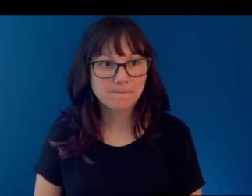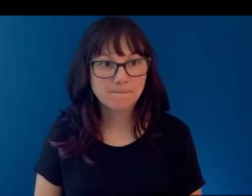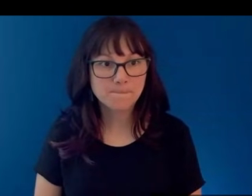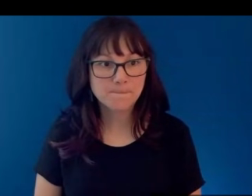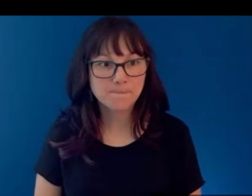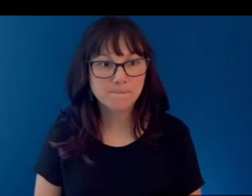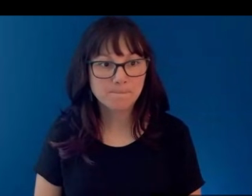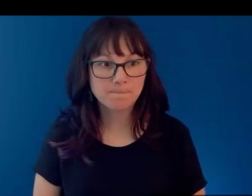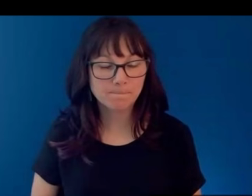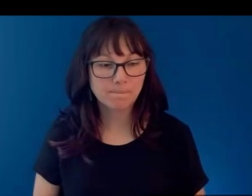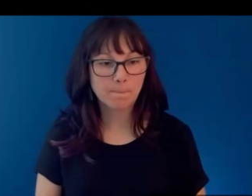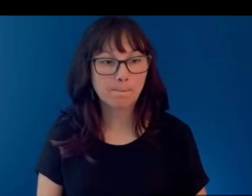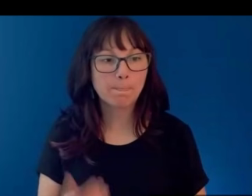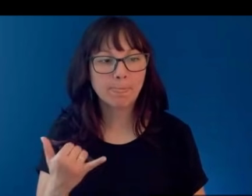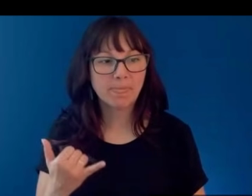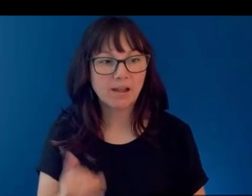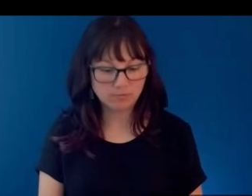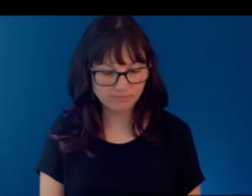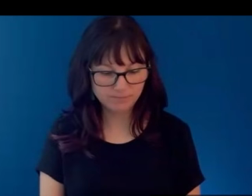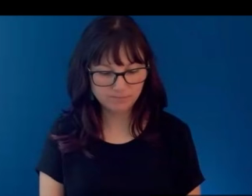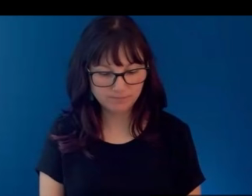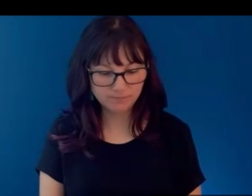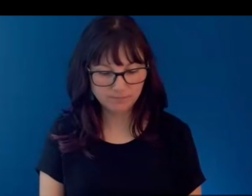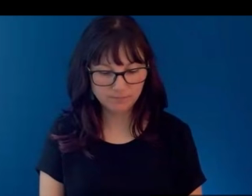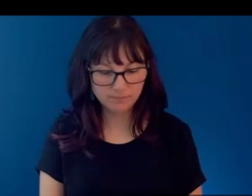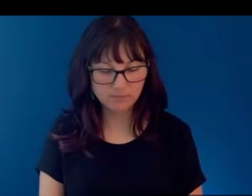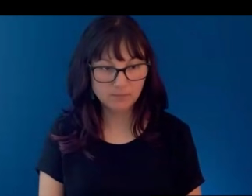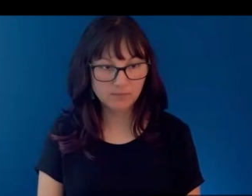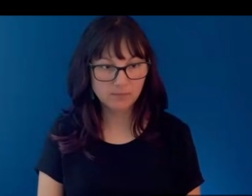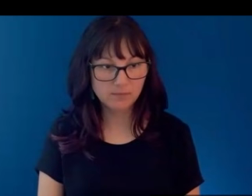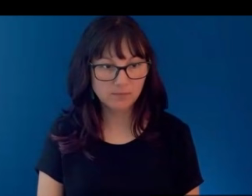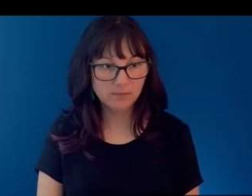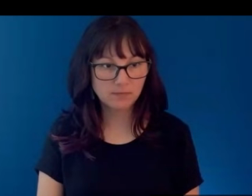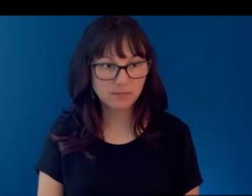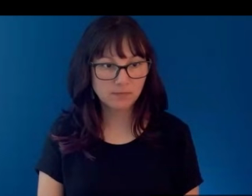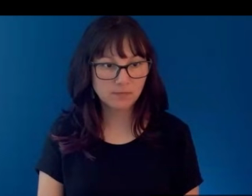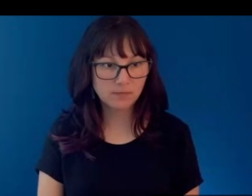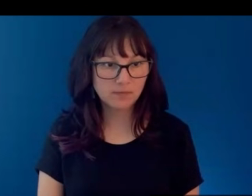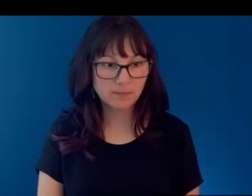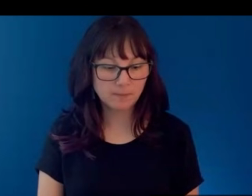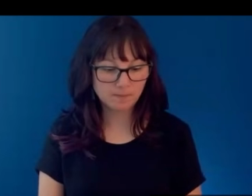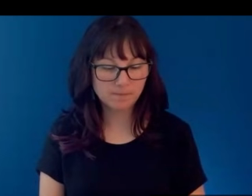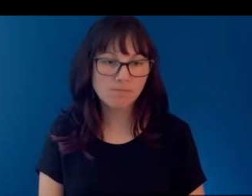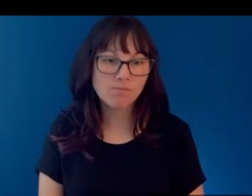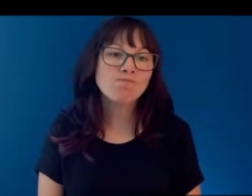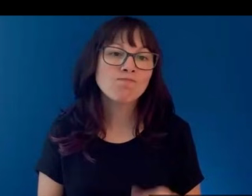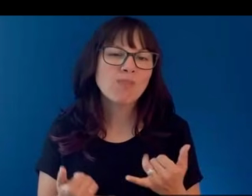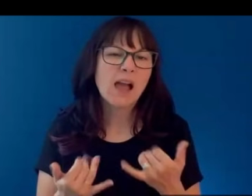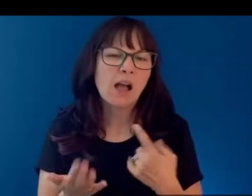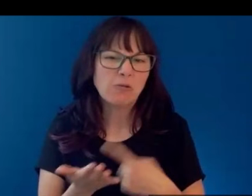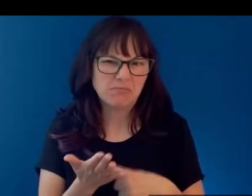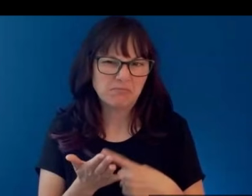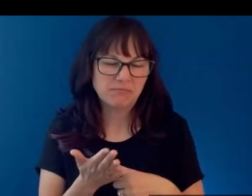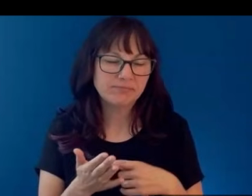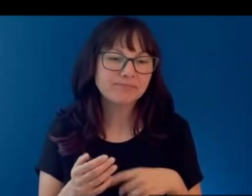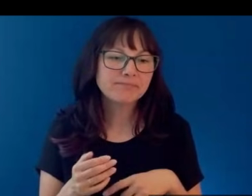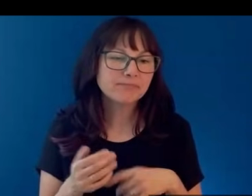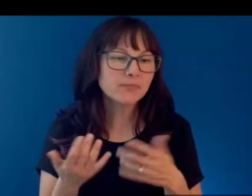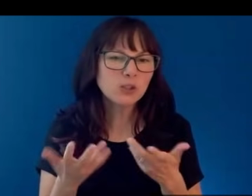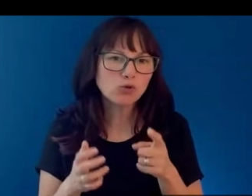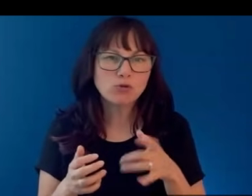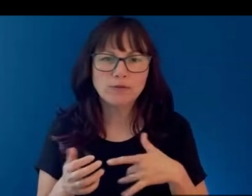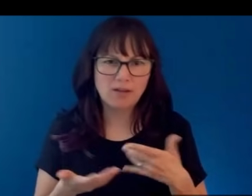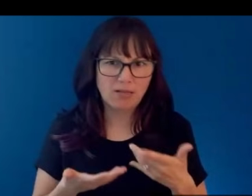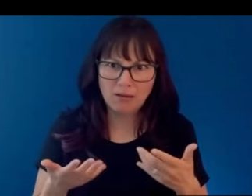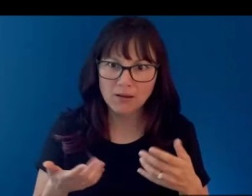Now, let me talk to you about a few of them. I don't want you to leave empty-handed here. There was one a